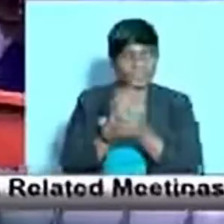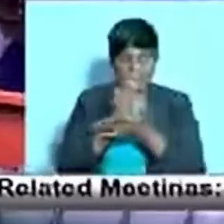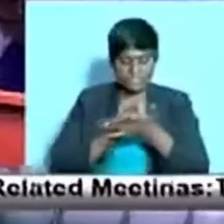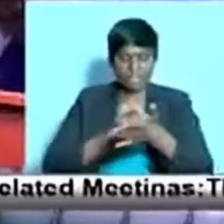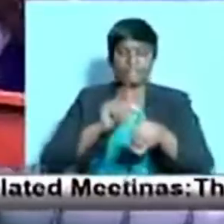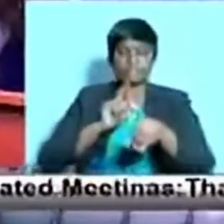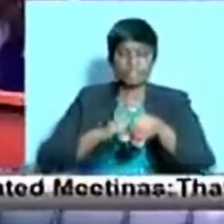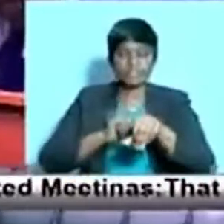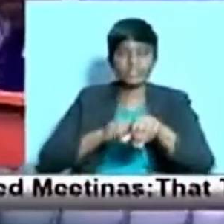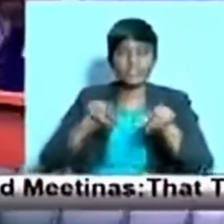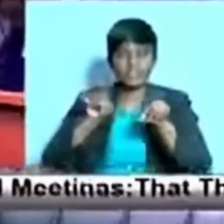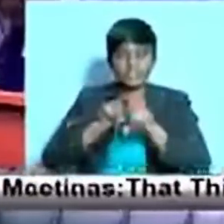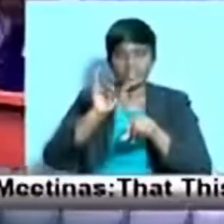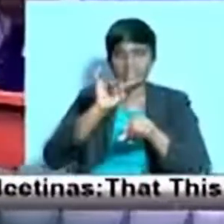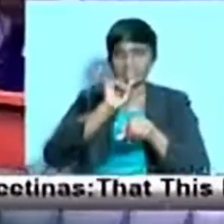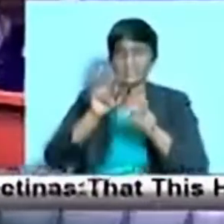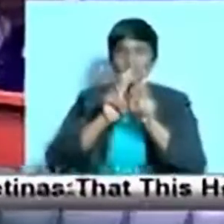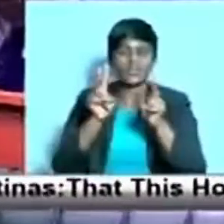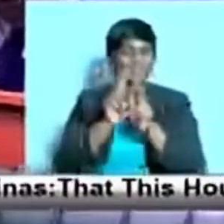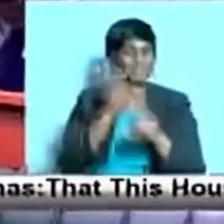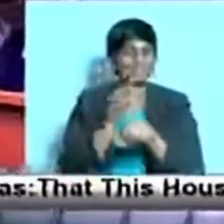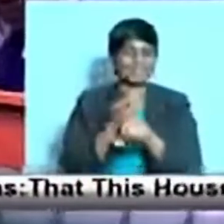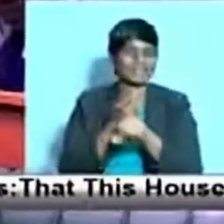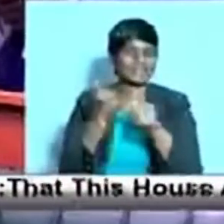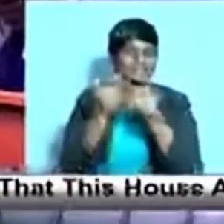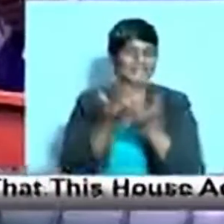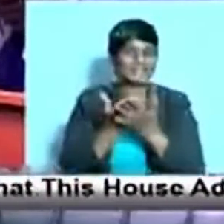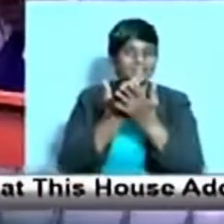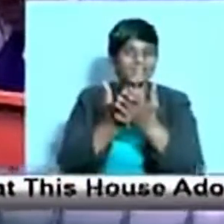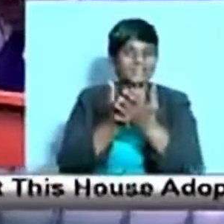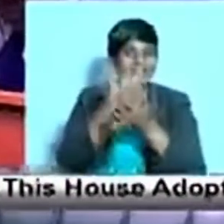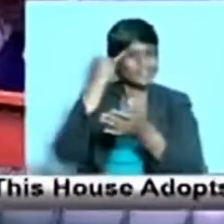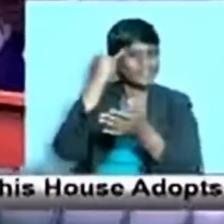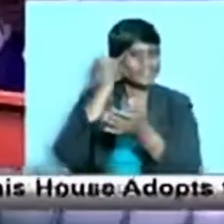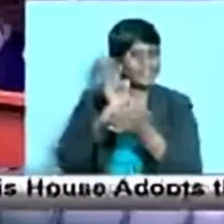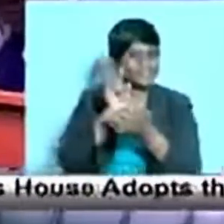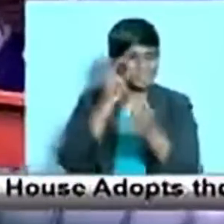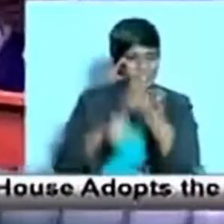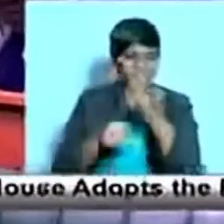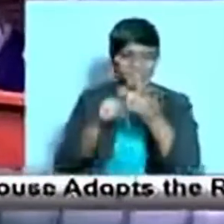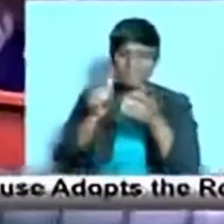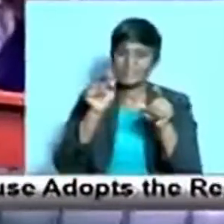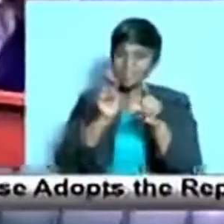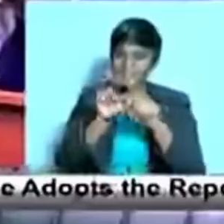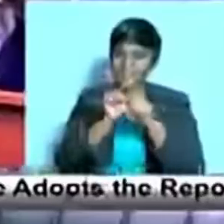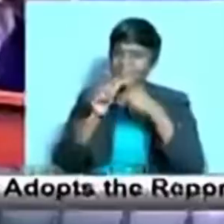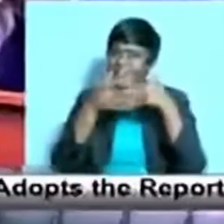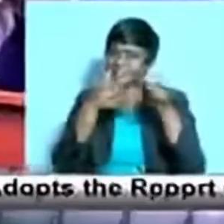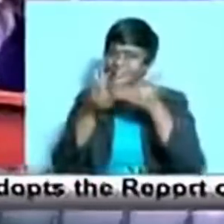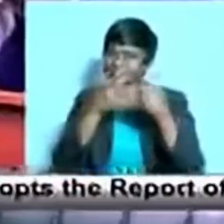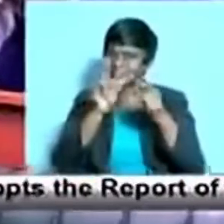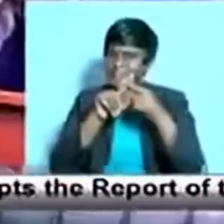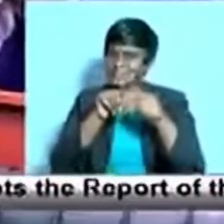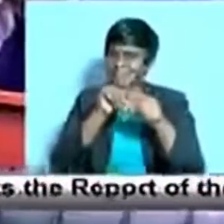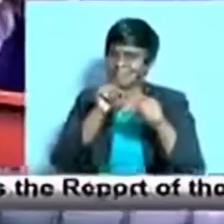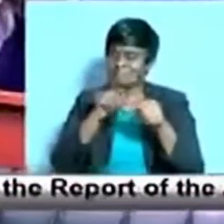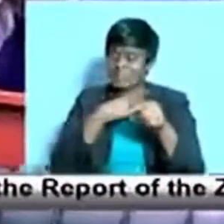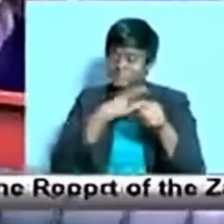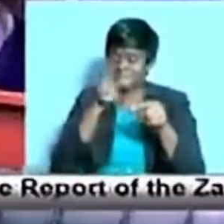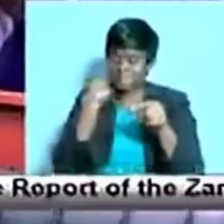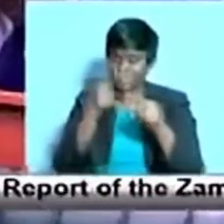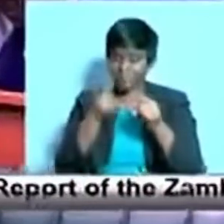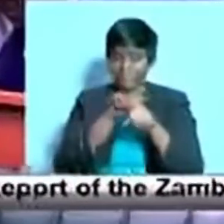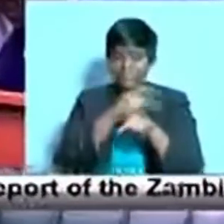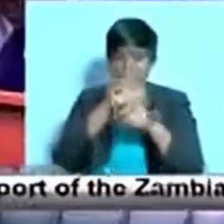sometimes it is difficult to present an idea that is likable by everybody.